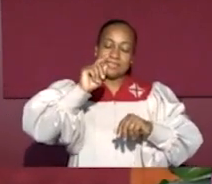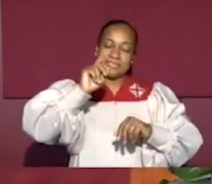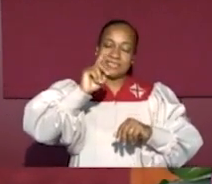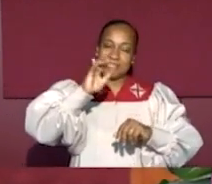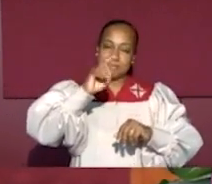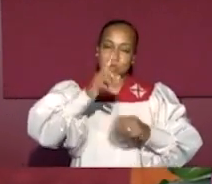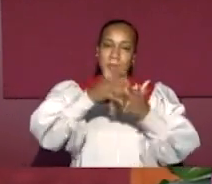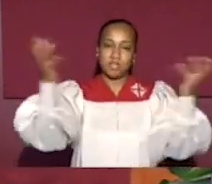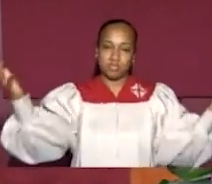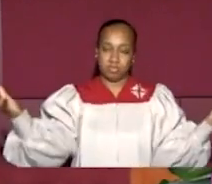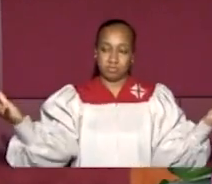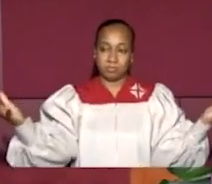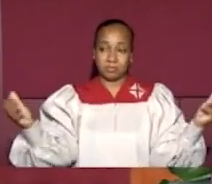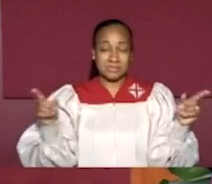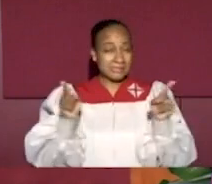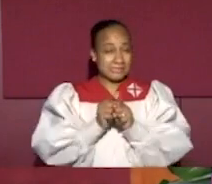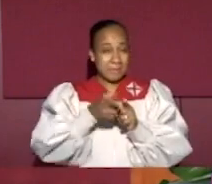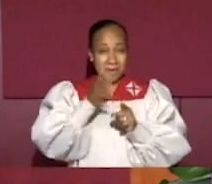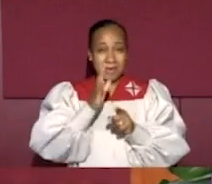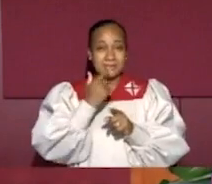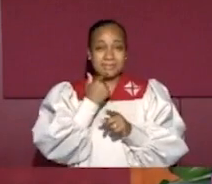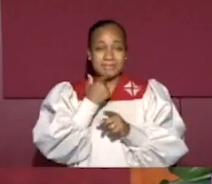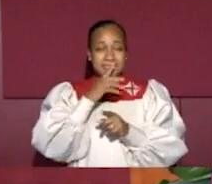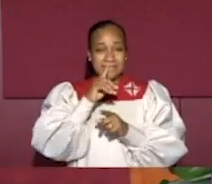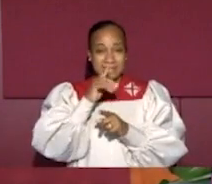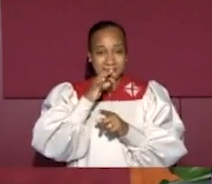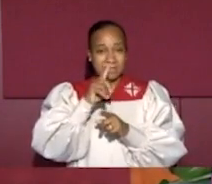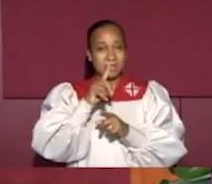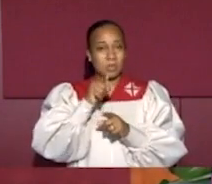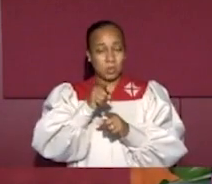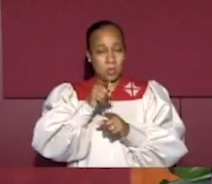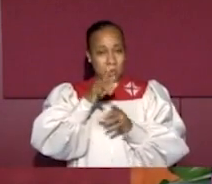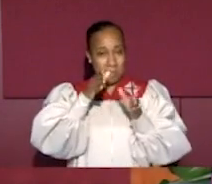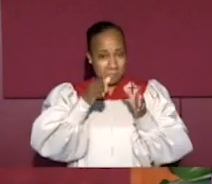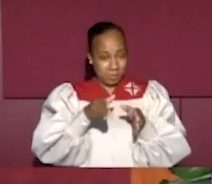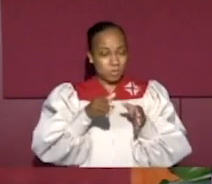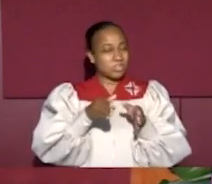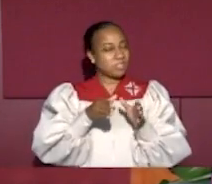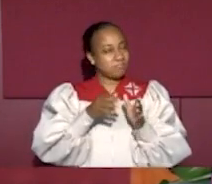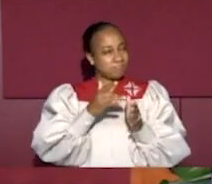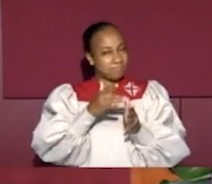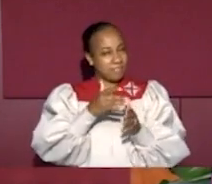He said, the same God said, David, you are a man after my own heart.